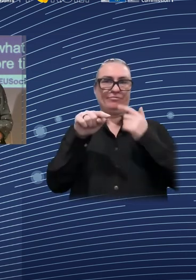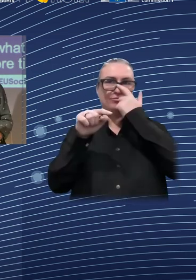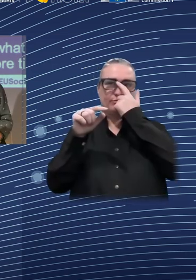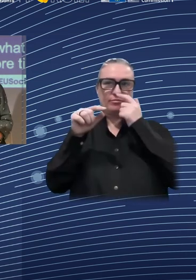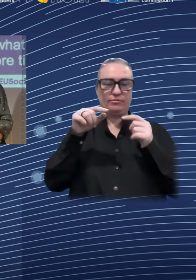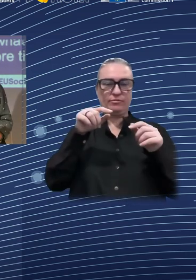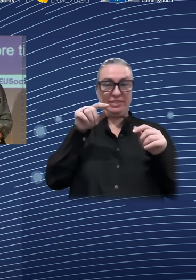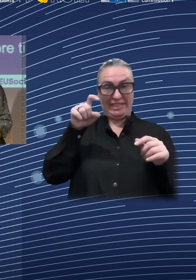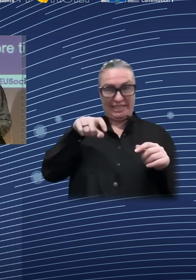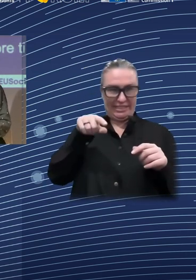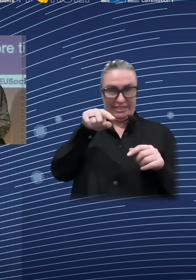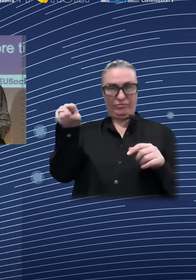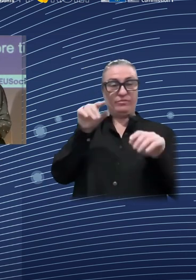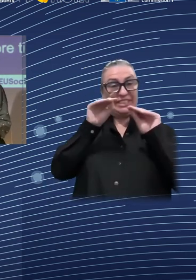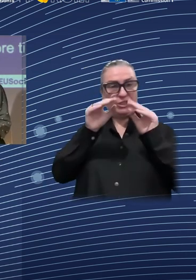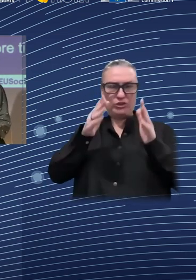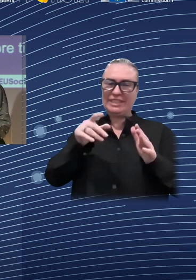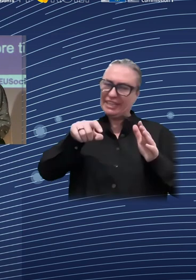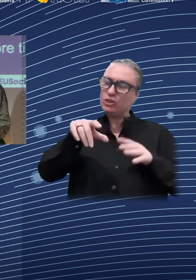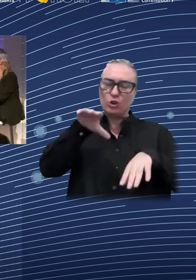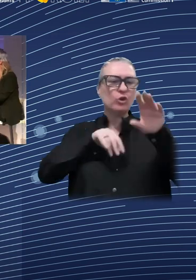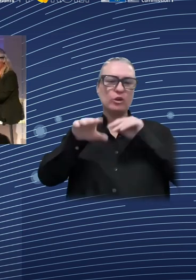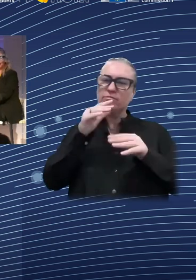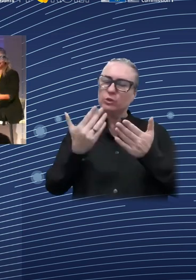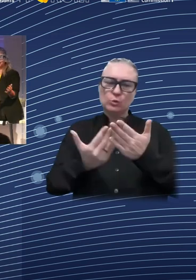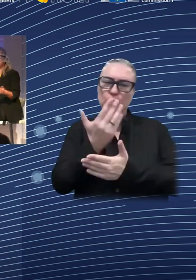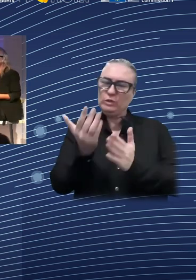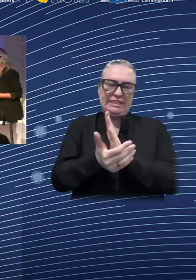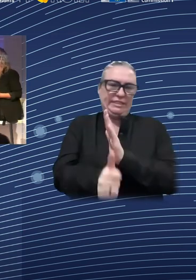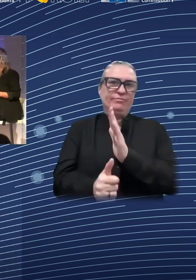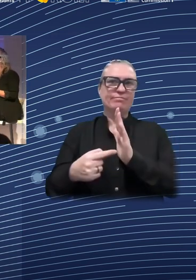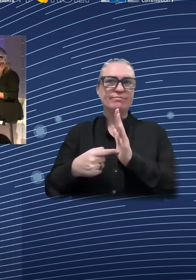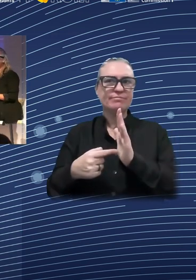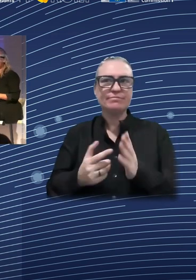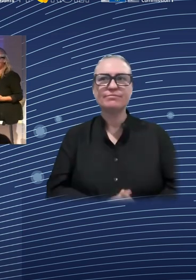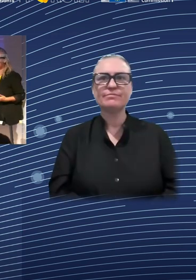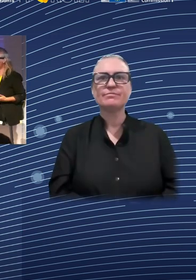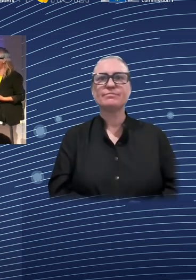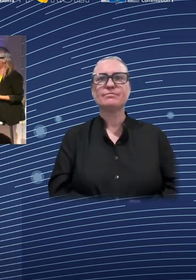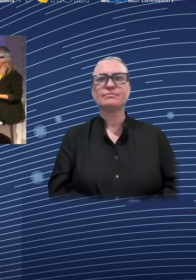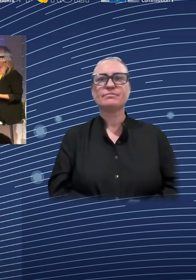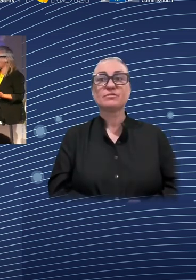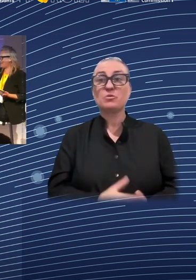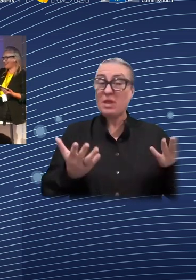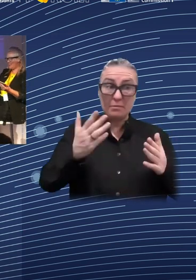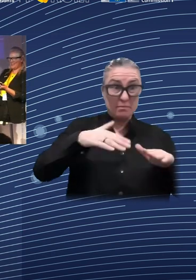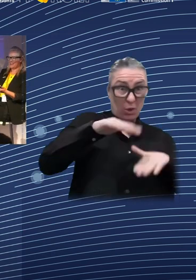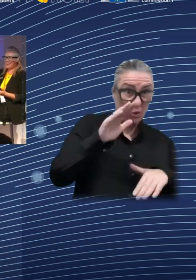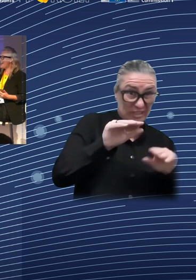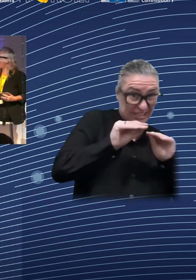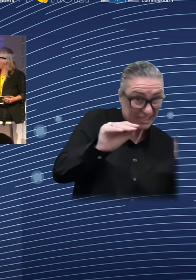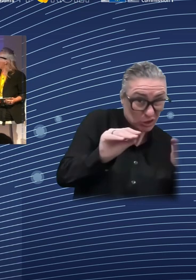time to learn. More hours in the day. I don't. Yes. Is anybody we'll here put that who on can the do agenda it, of the commission,